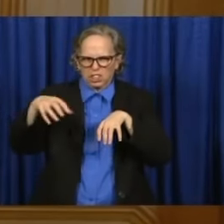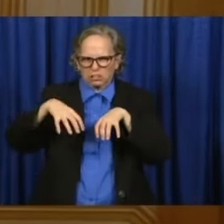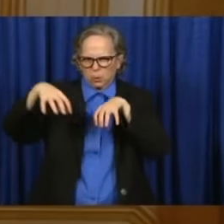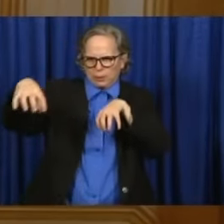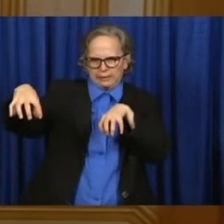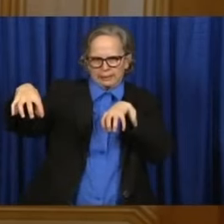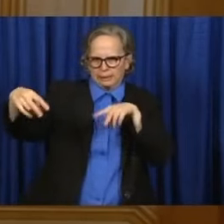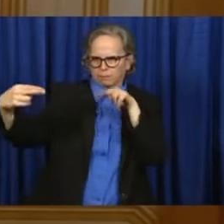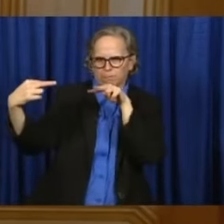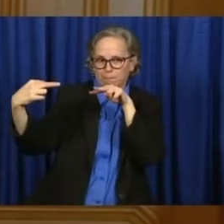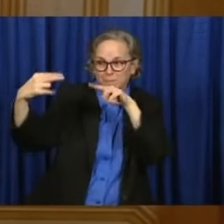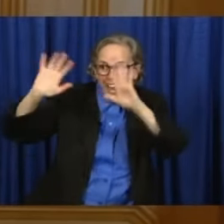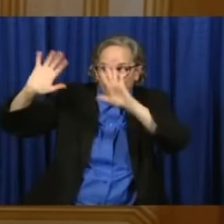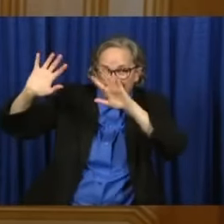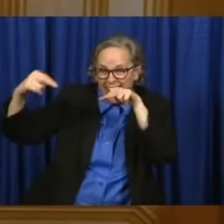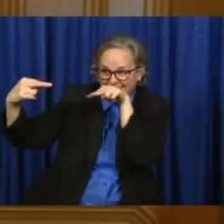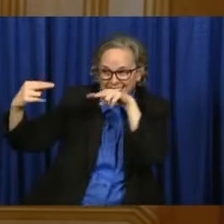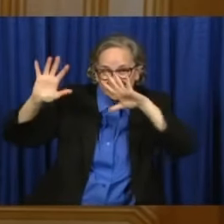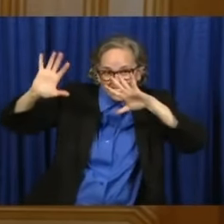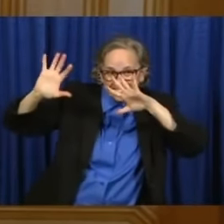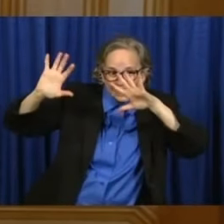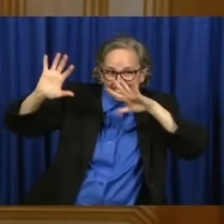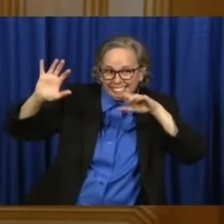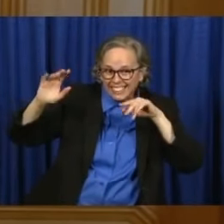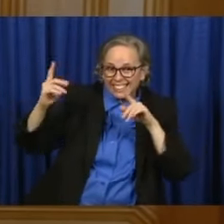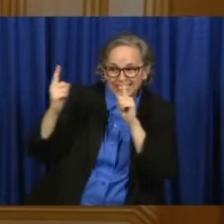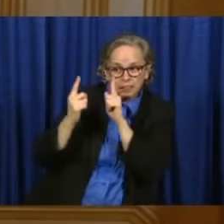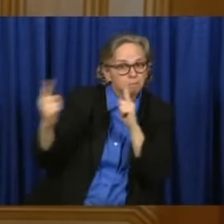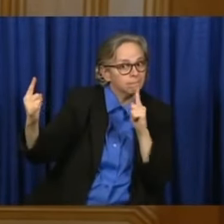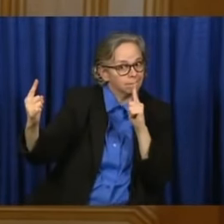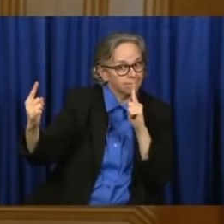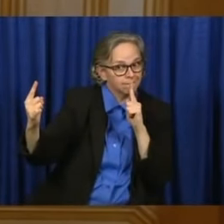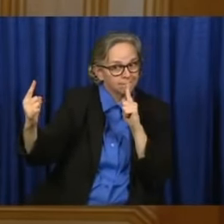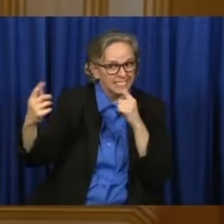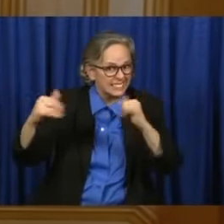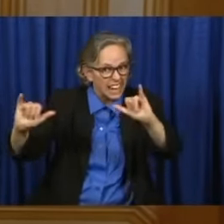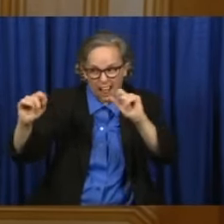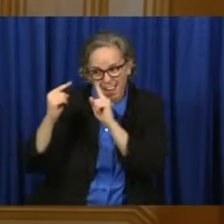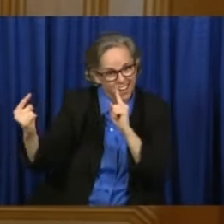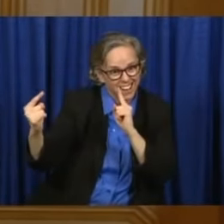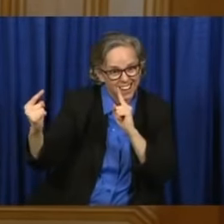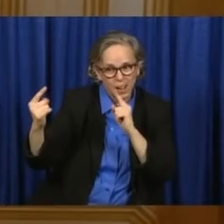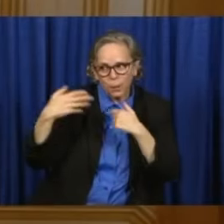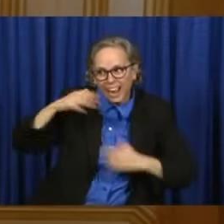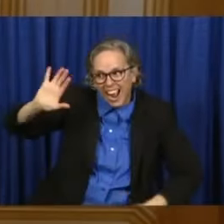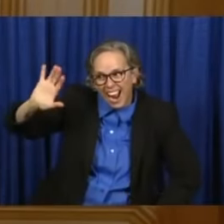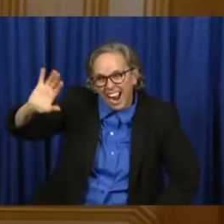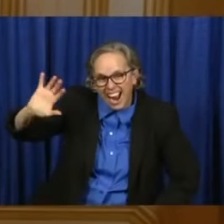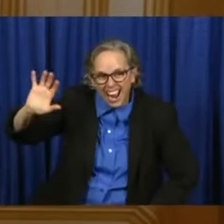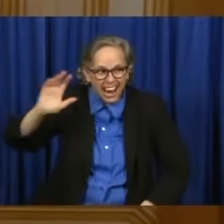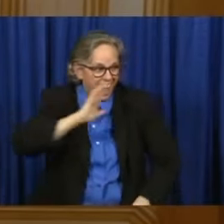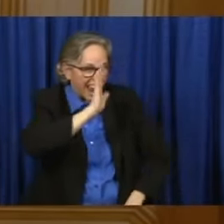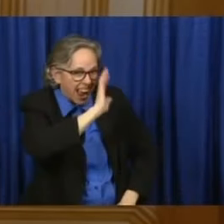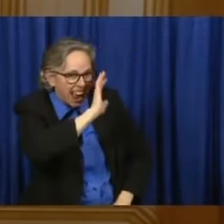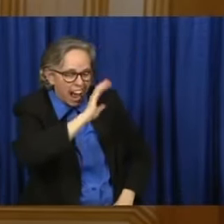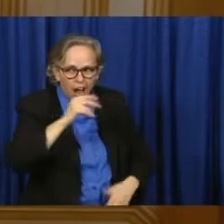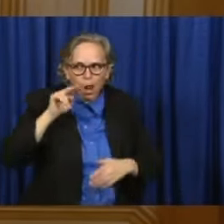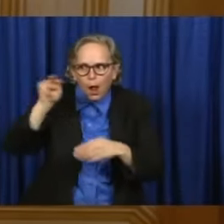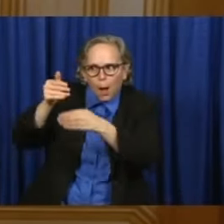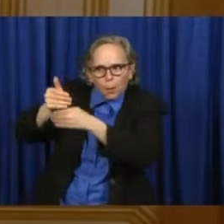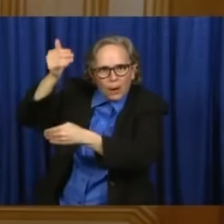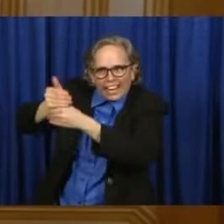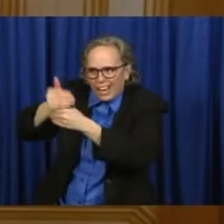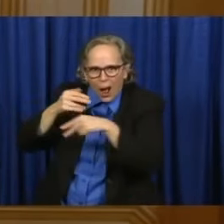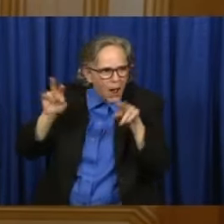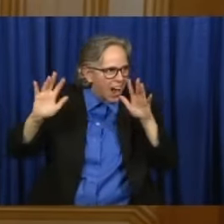we do talk at a distance with them, and then sometimes just go and look in the window and wave to them. But